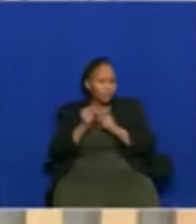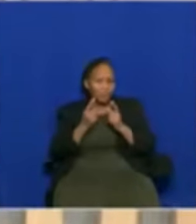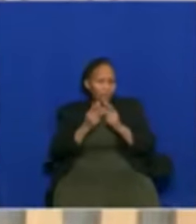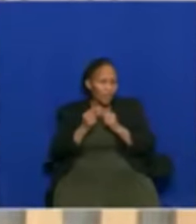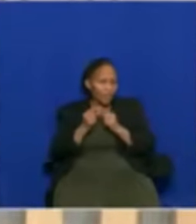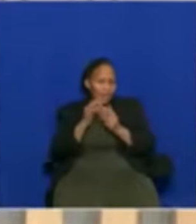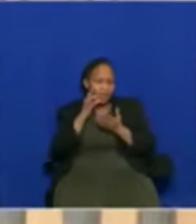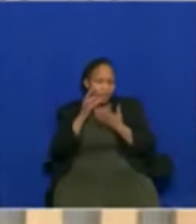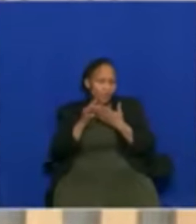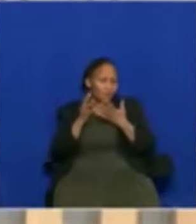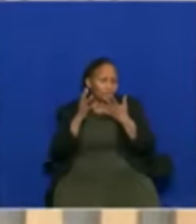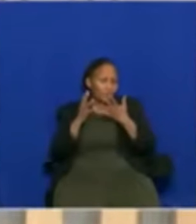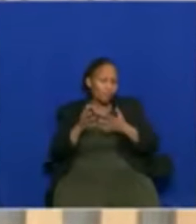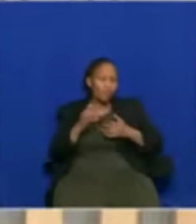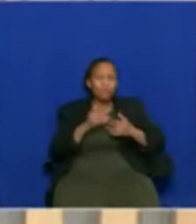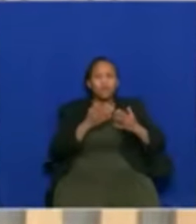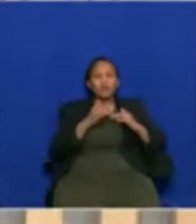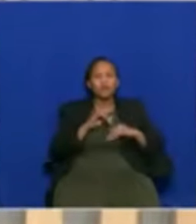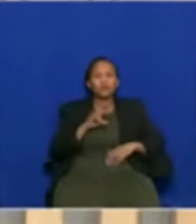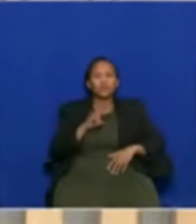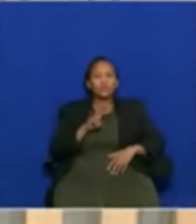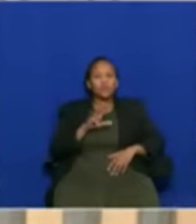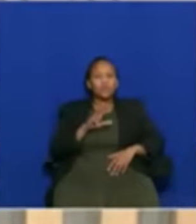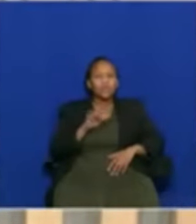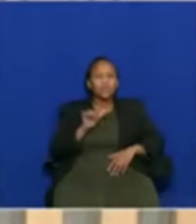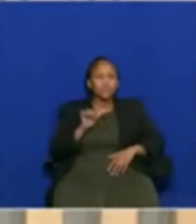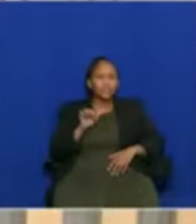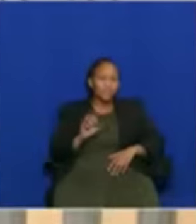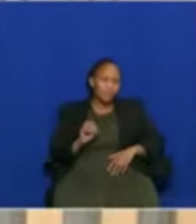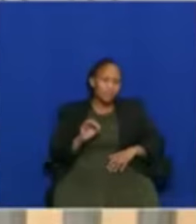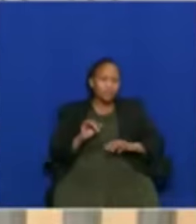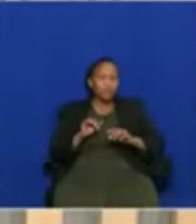page 2960, paragraph 19.7.